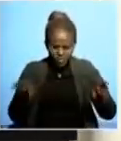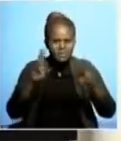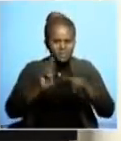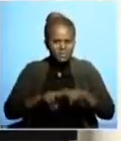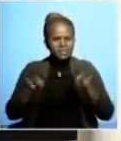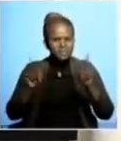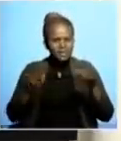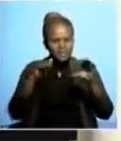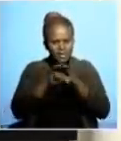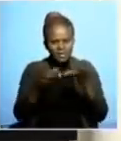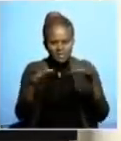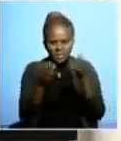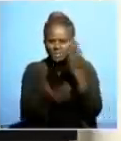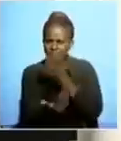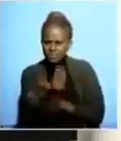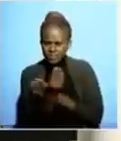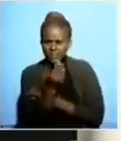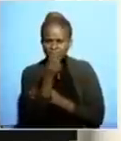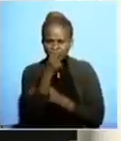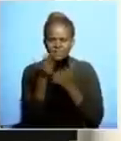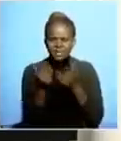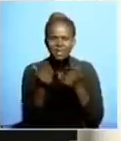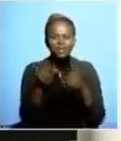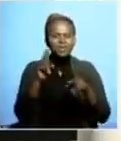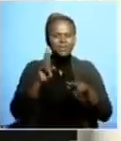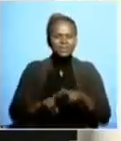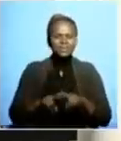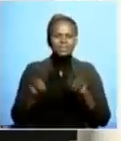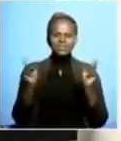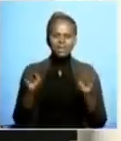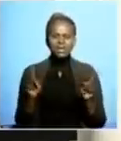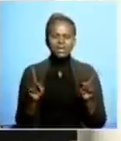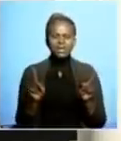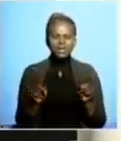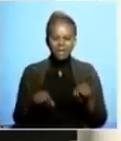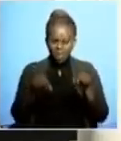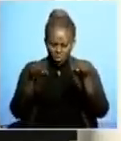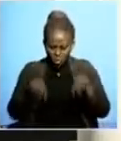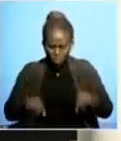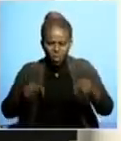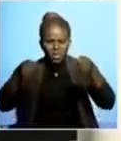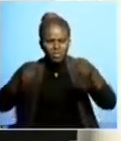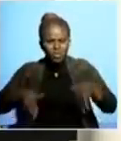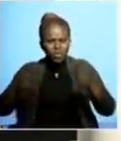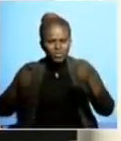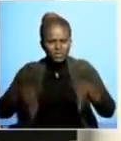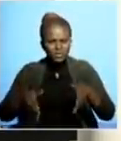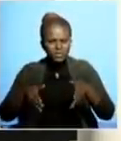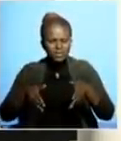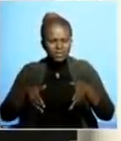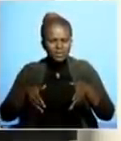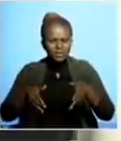are in class this morning as we speak. Where are they sitting? On blocks.